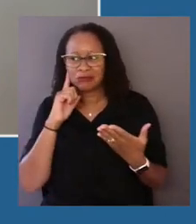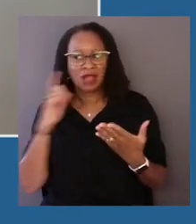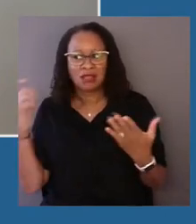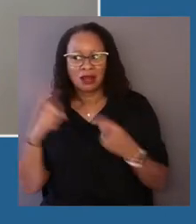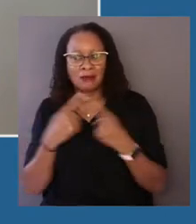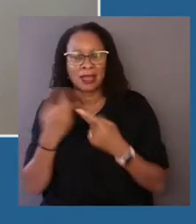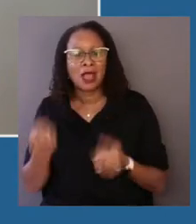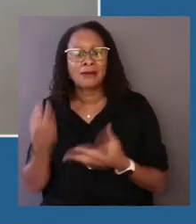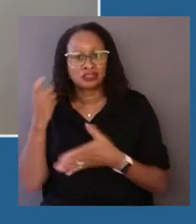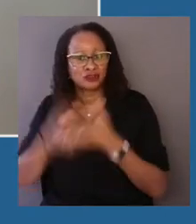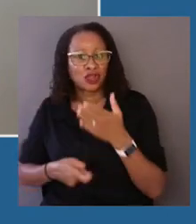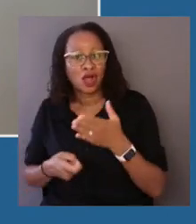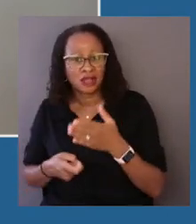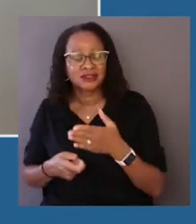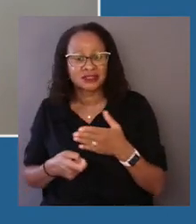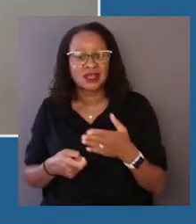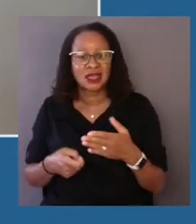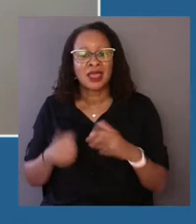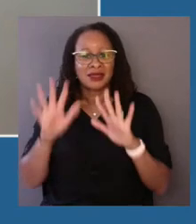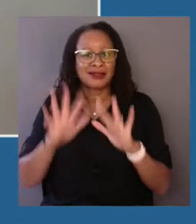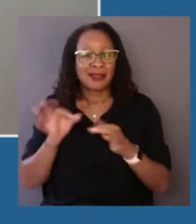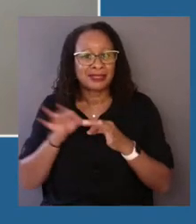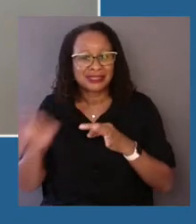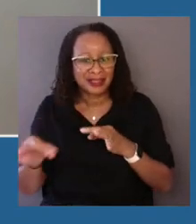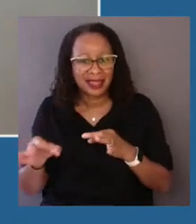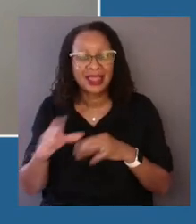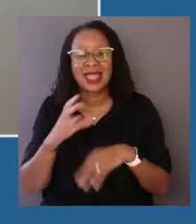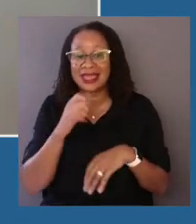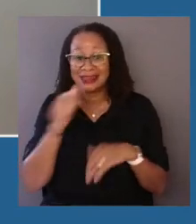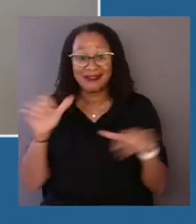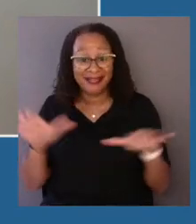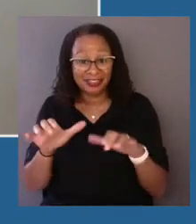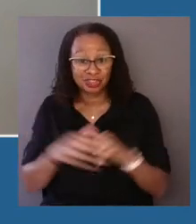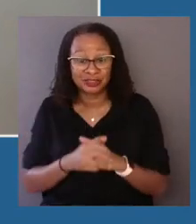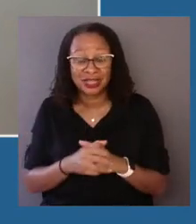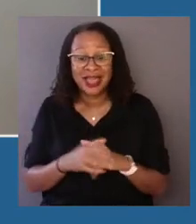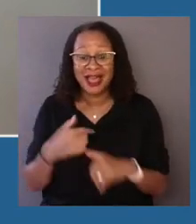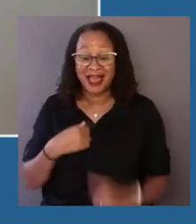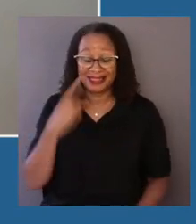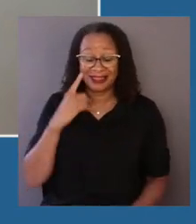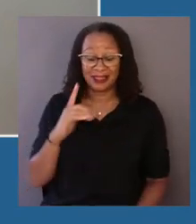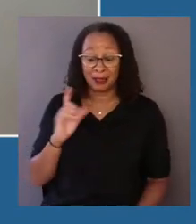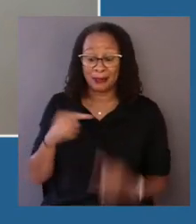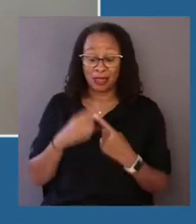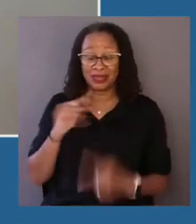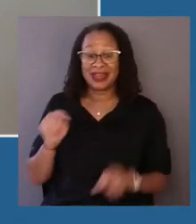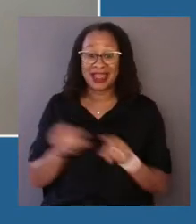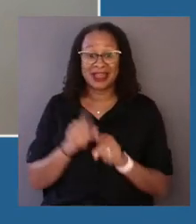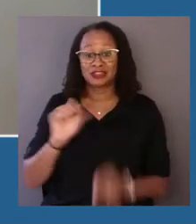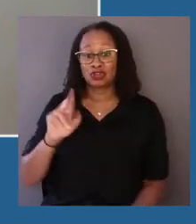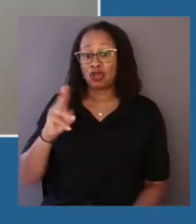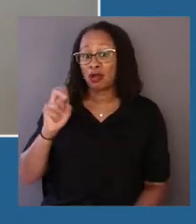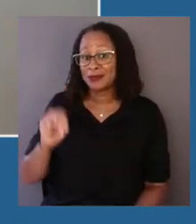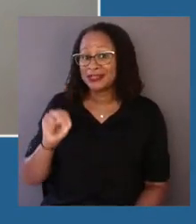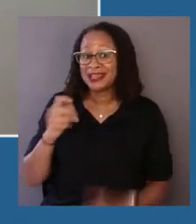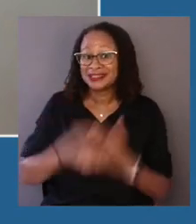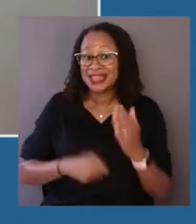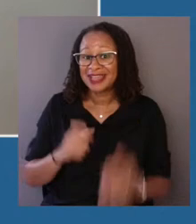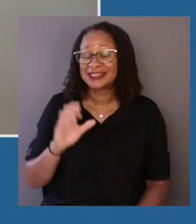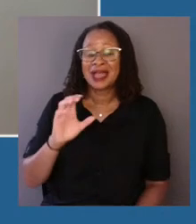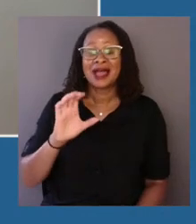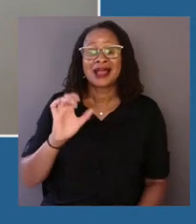costs of climate delay and inaction. You know, I think about this as the carbon tax, the climate tax that we are